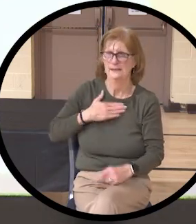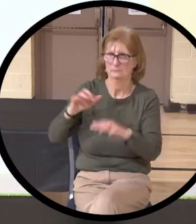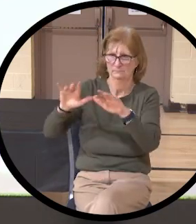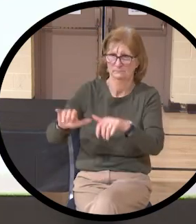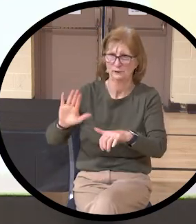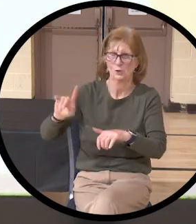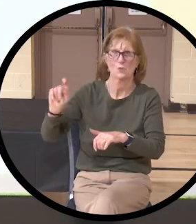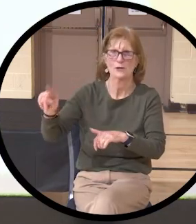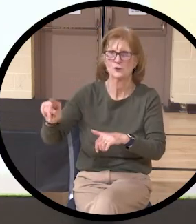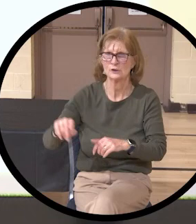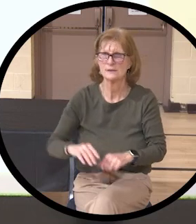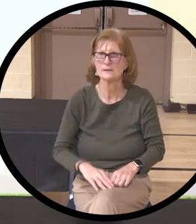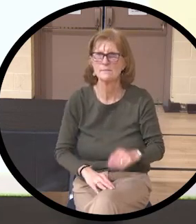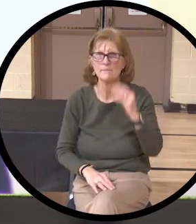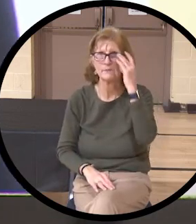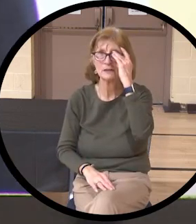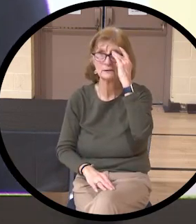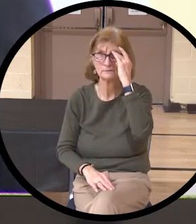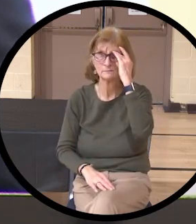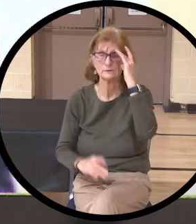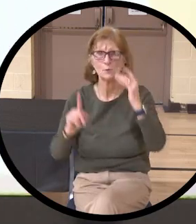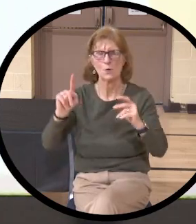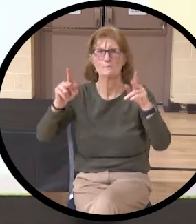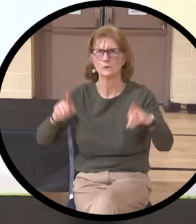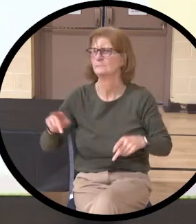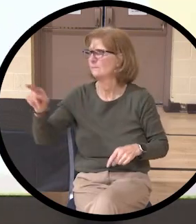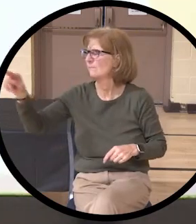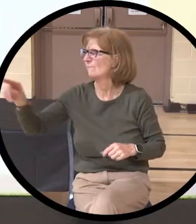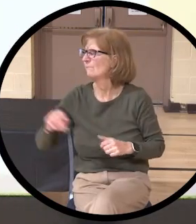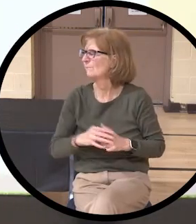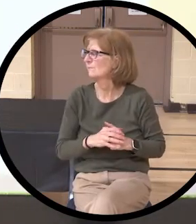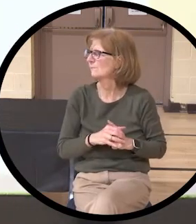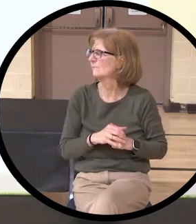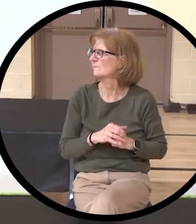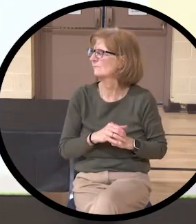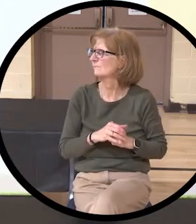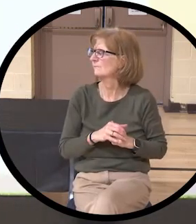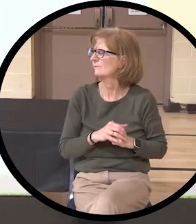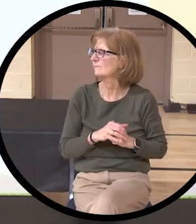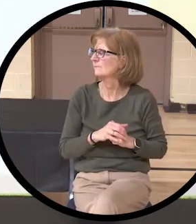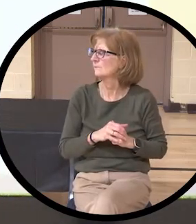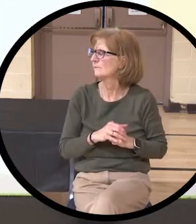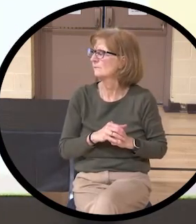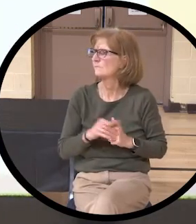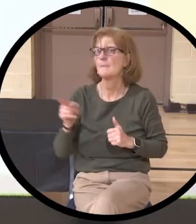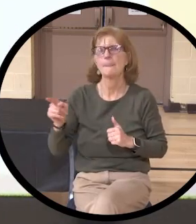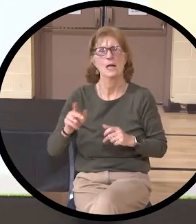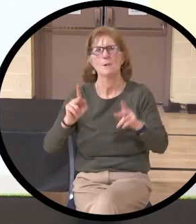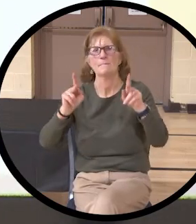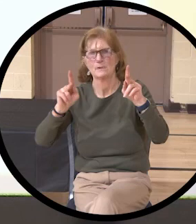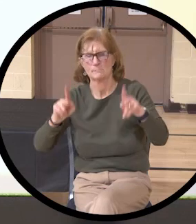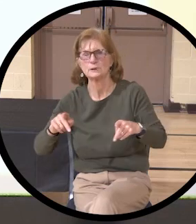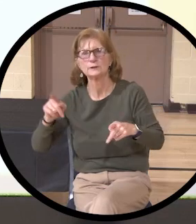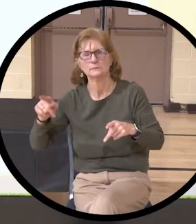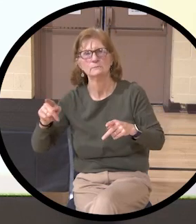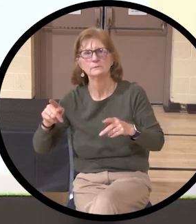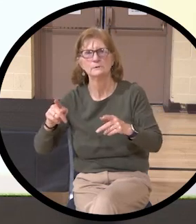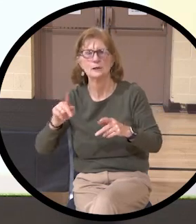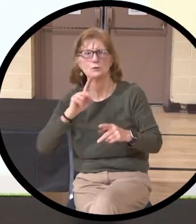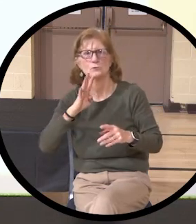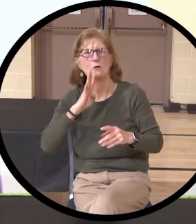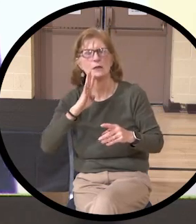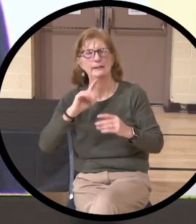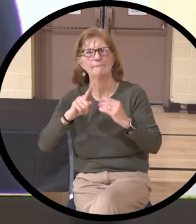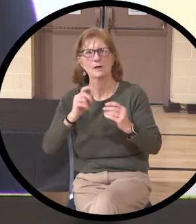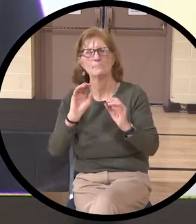well. Yep. My name is Ricky, and I'm with the Highland Park Facility Bike Ped Committee. We're an